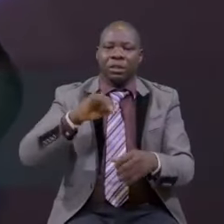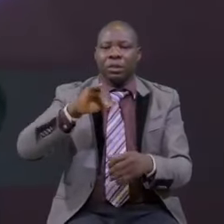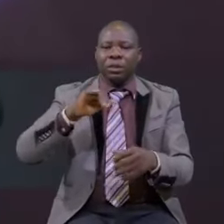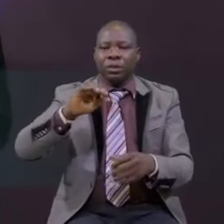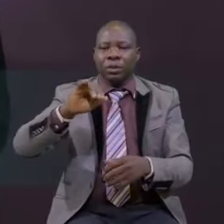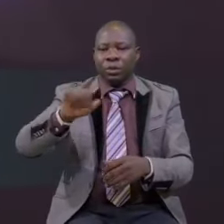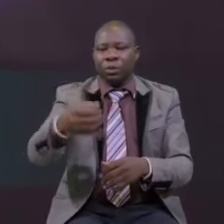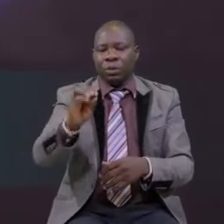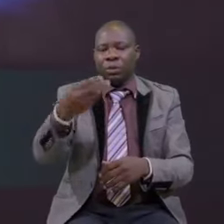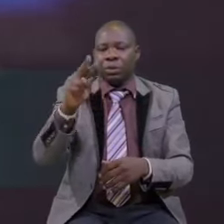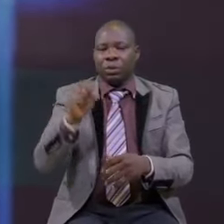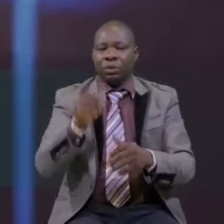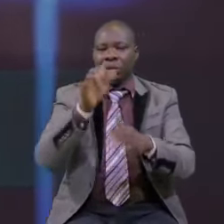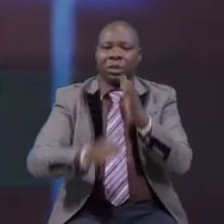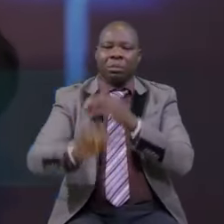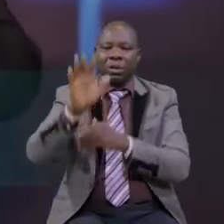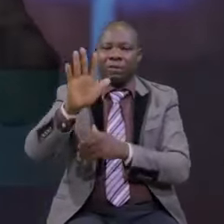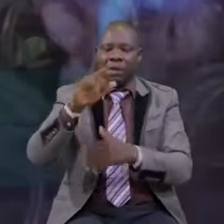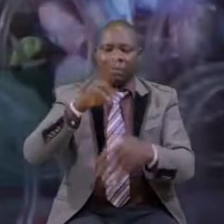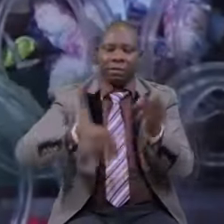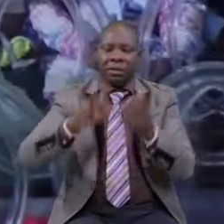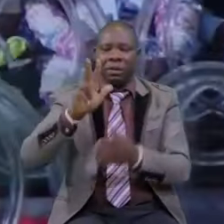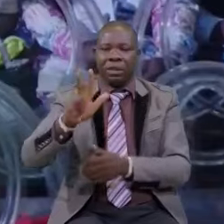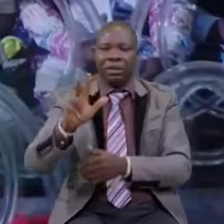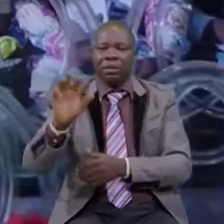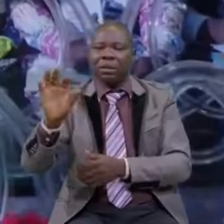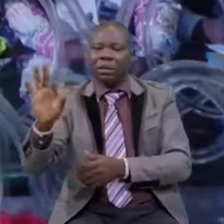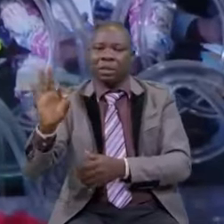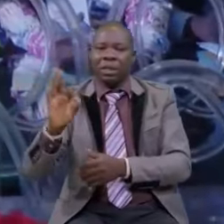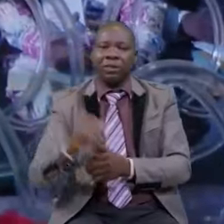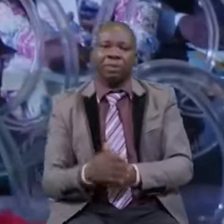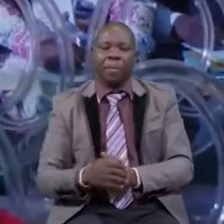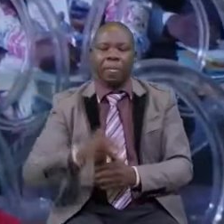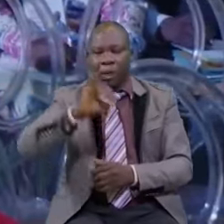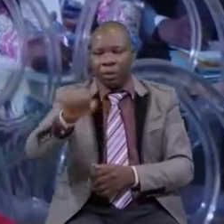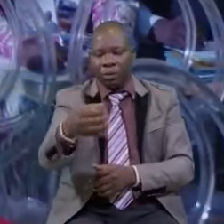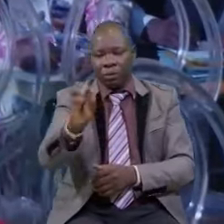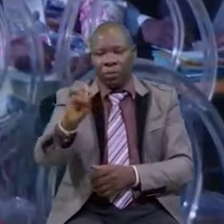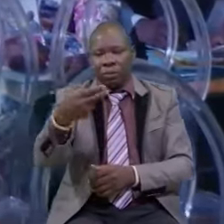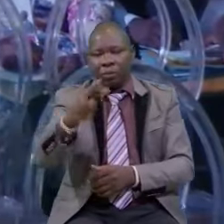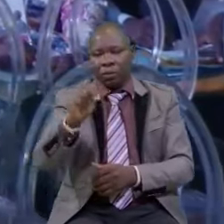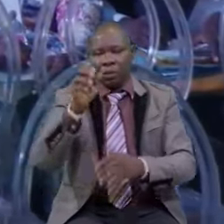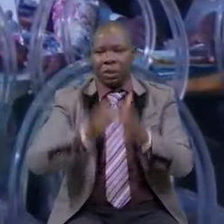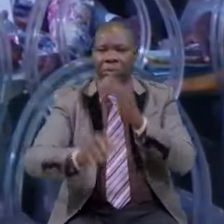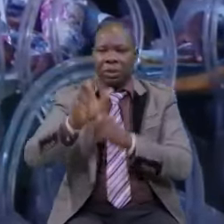verse 39. John chapter 5, we're reading from